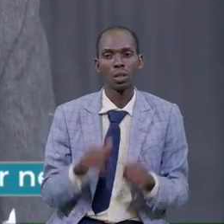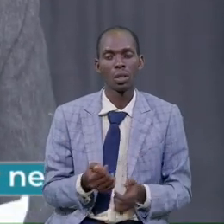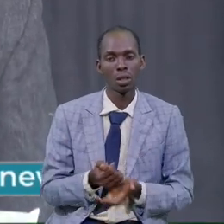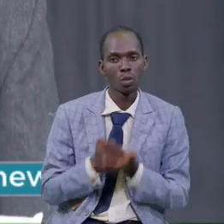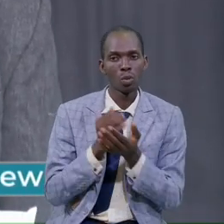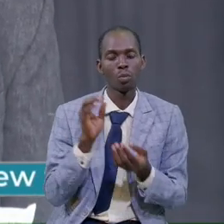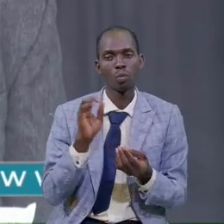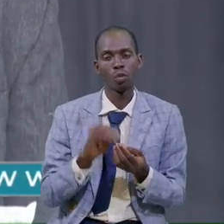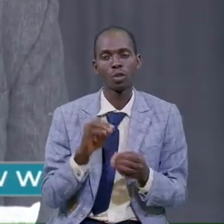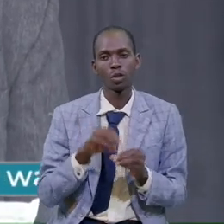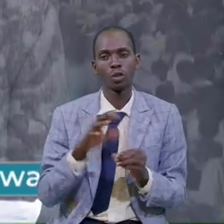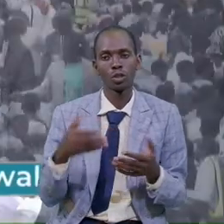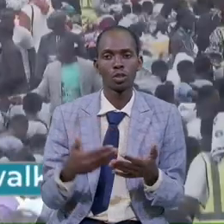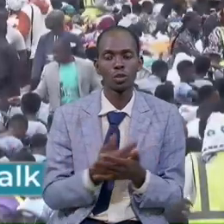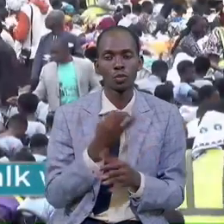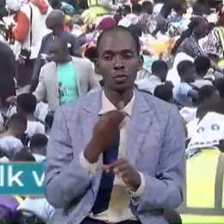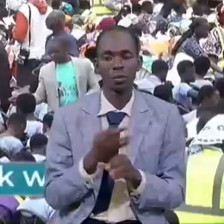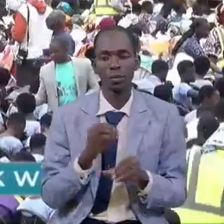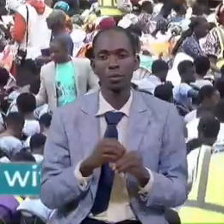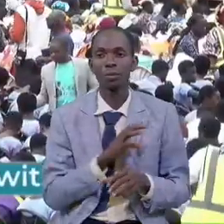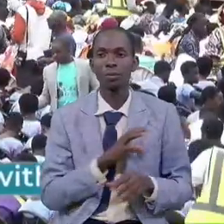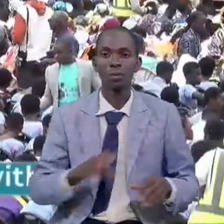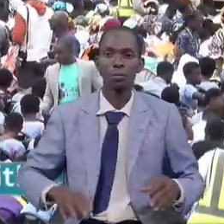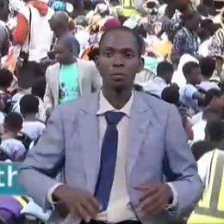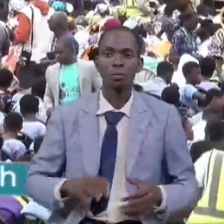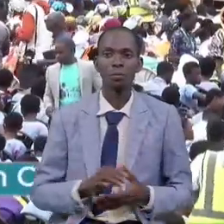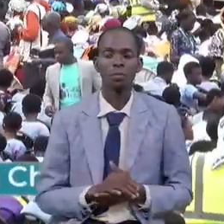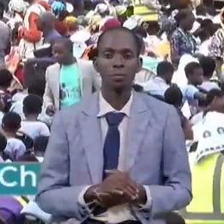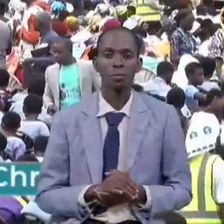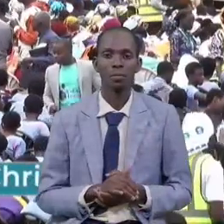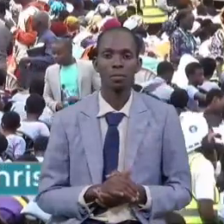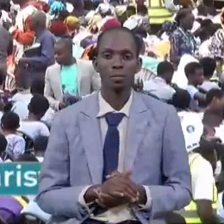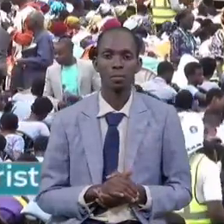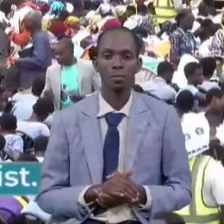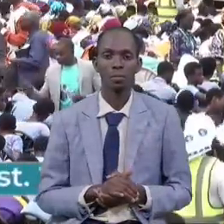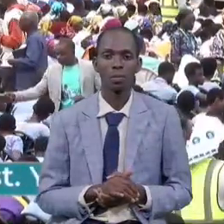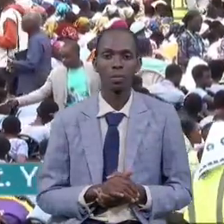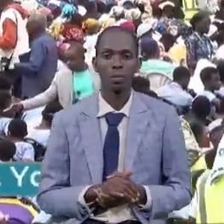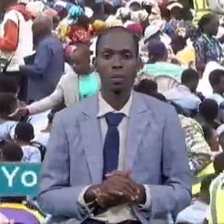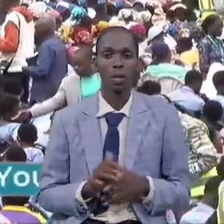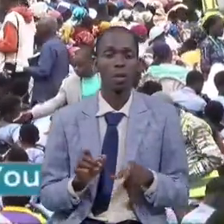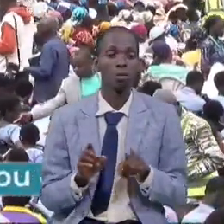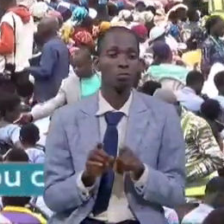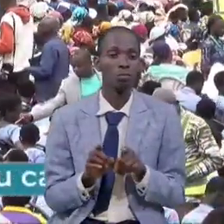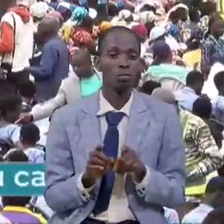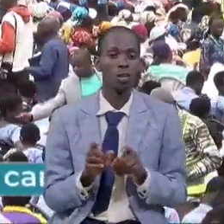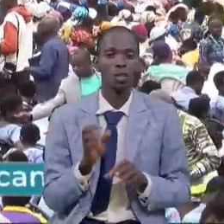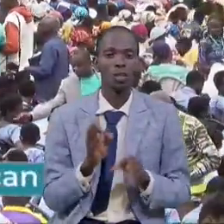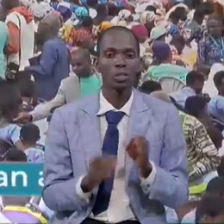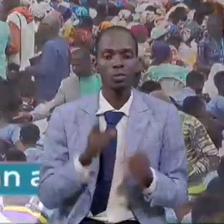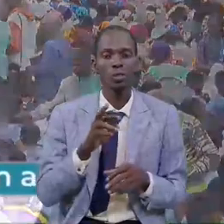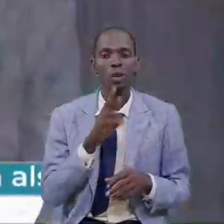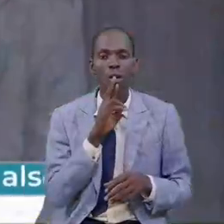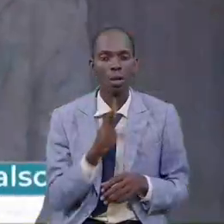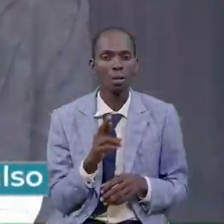vous aider dans votre nouvelle marche avec le Seigneur. Also, if you are listening via the radio